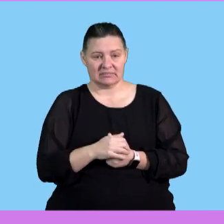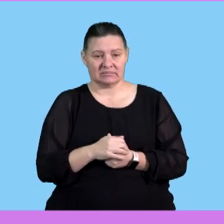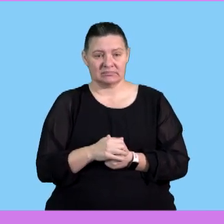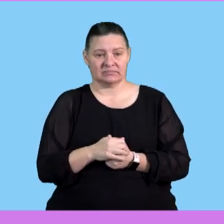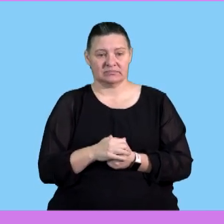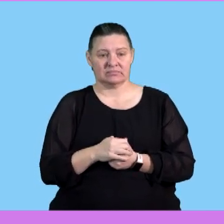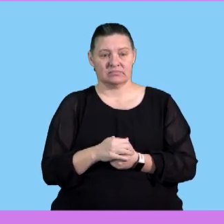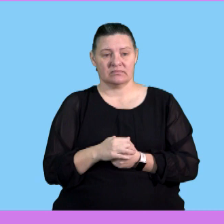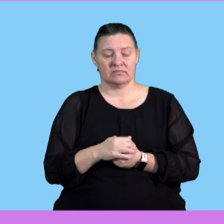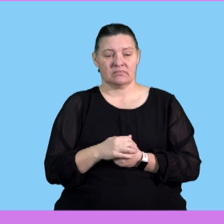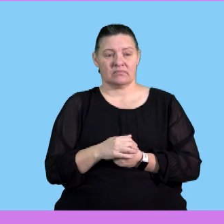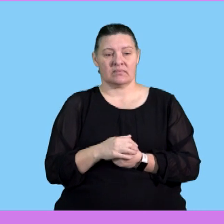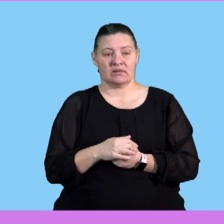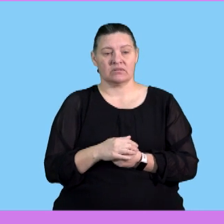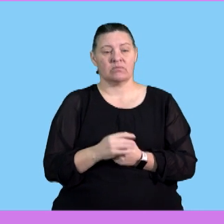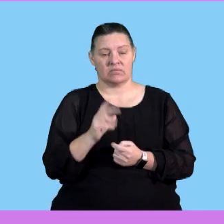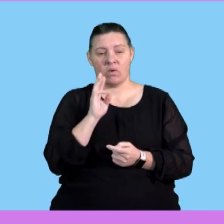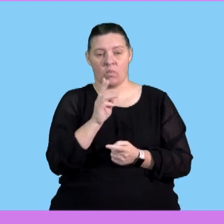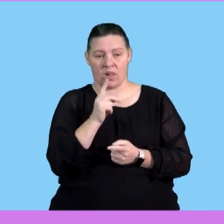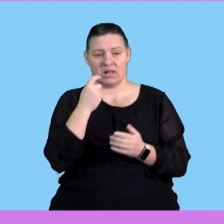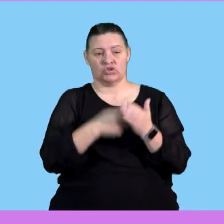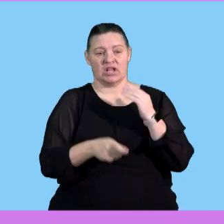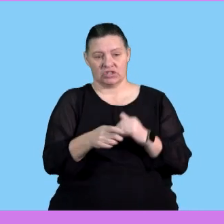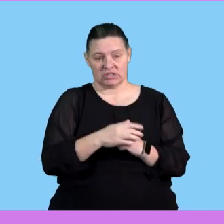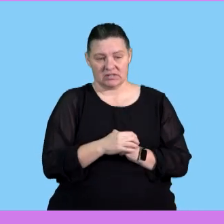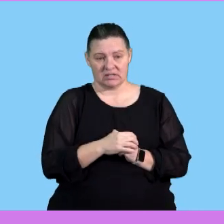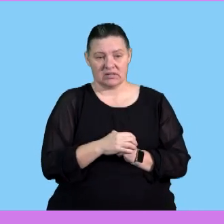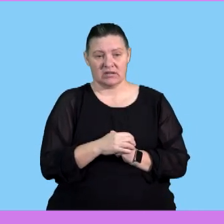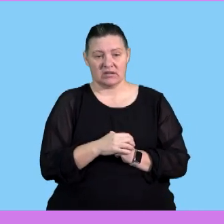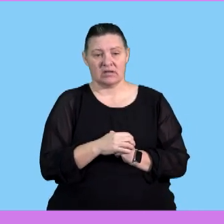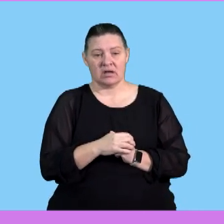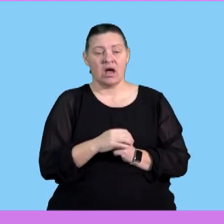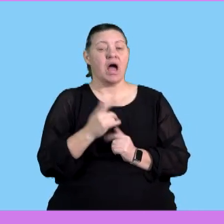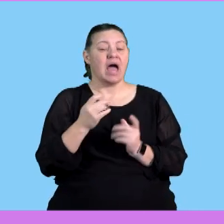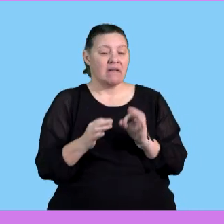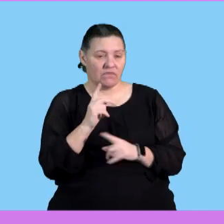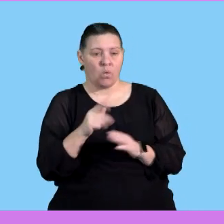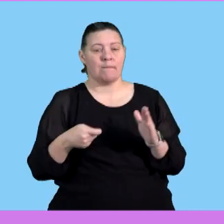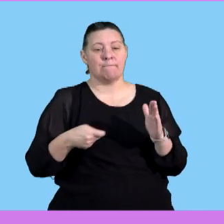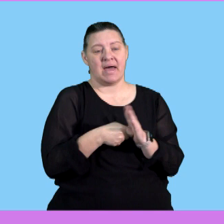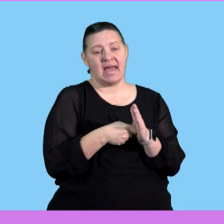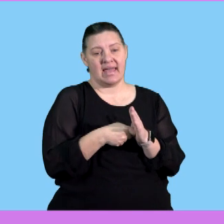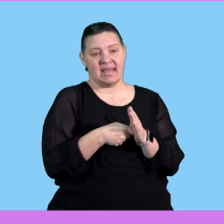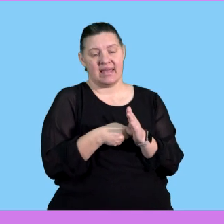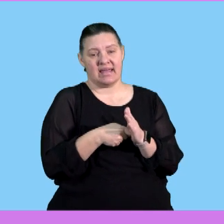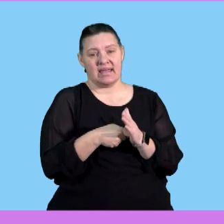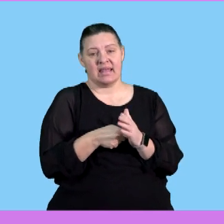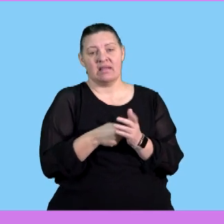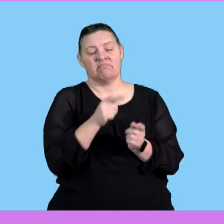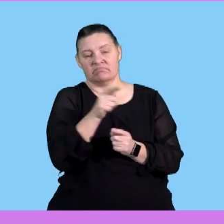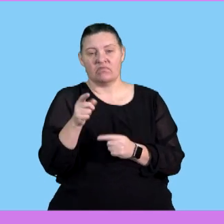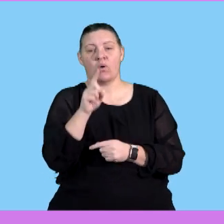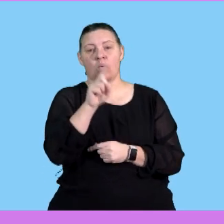R14.15. So this is the VAT amount that we are going to be charged when buying these items